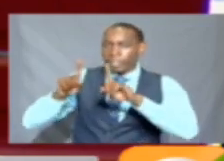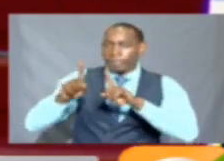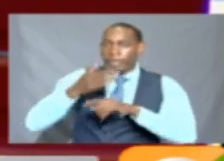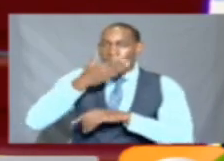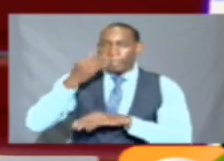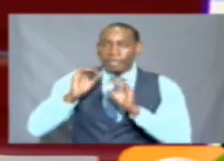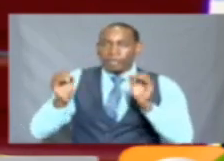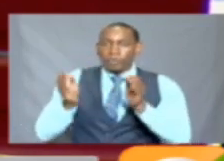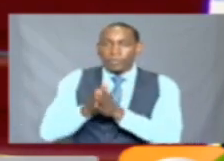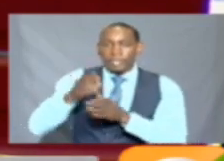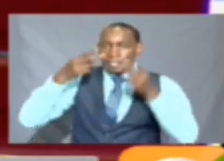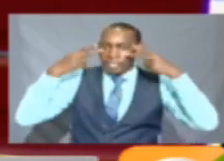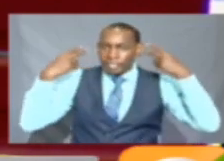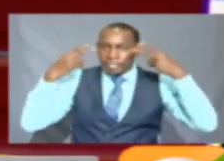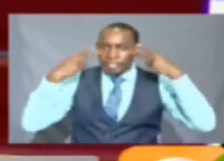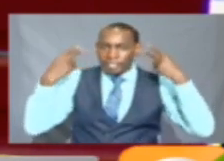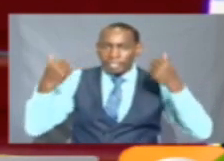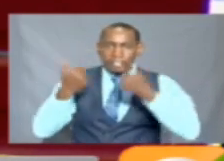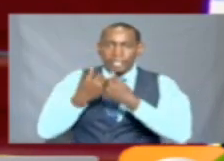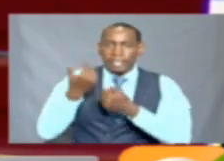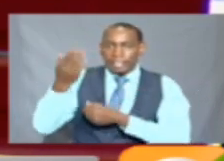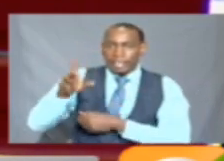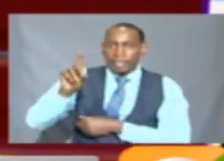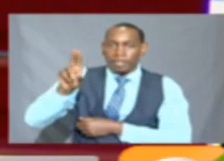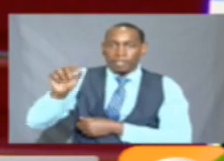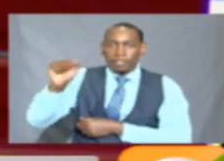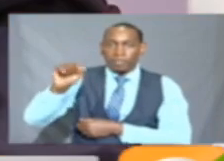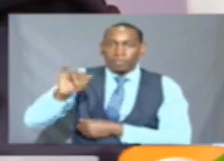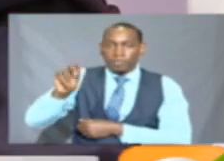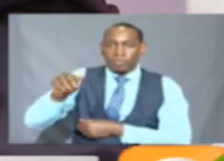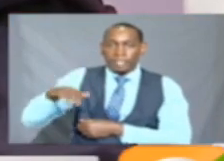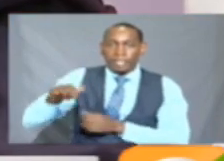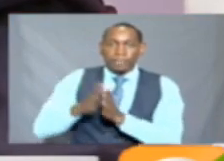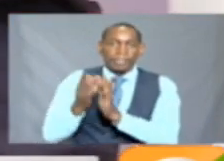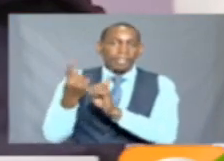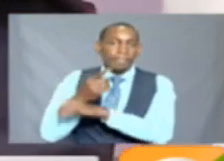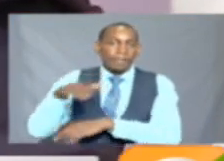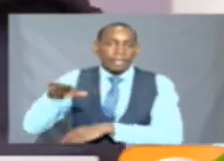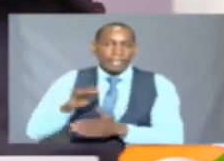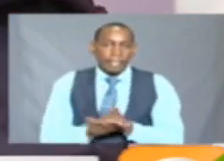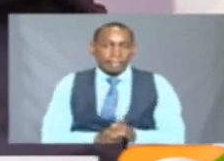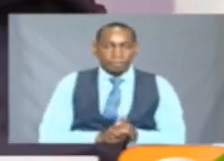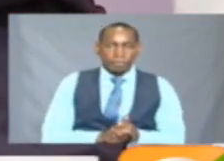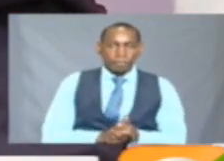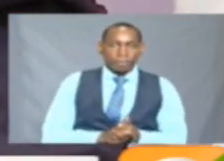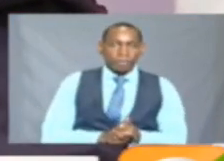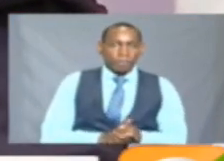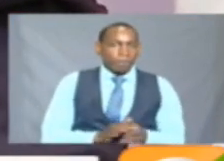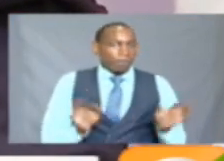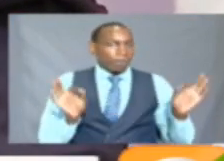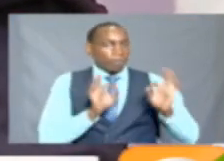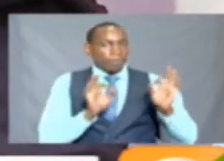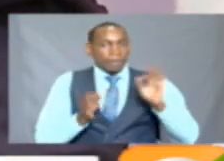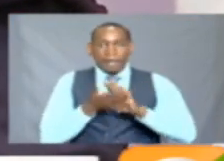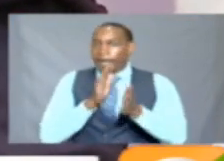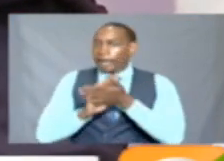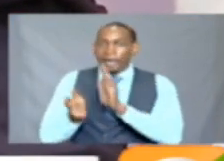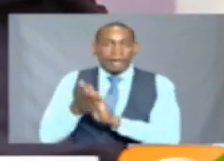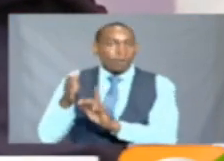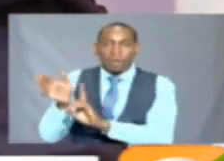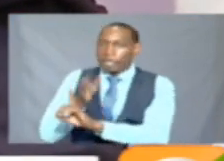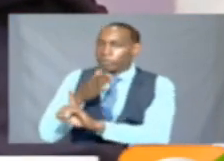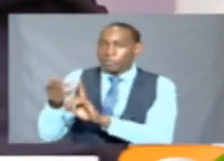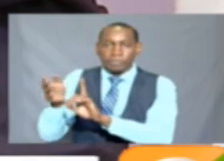than that terrorist you are battering there in the Dusit and other areas. Wa akuna